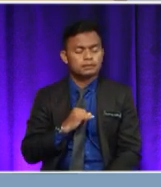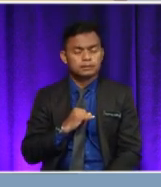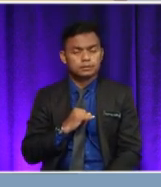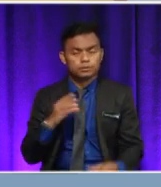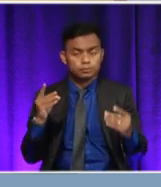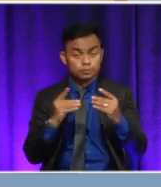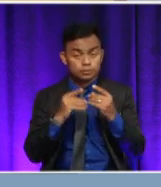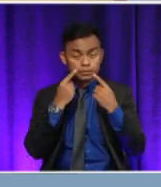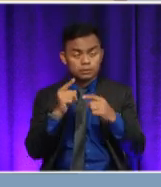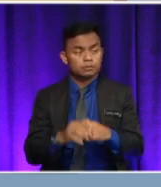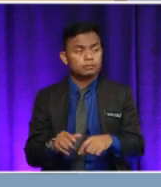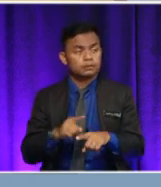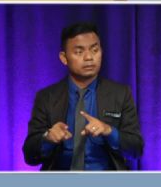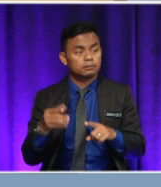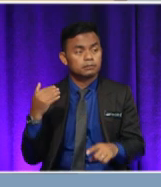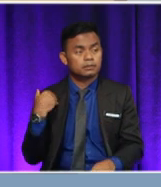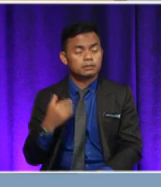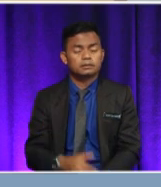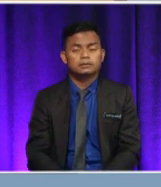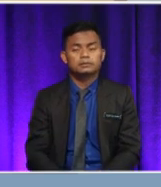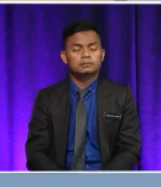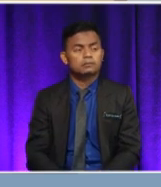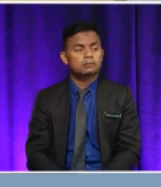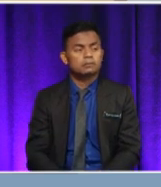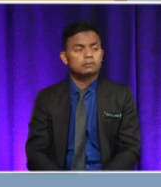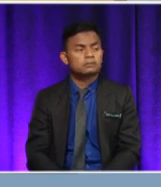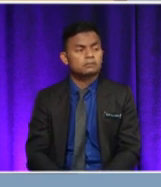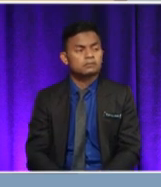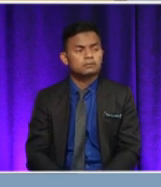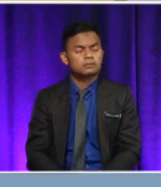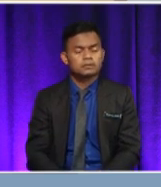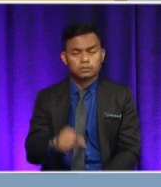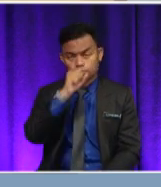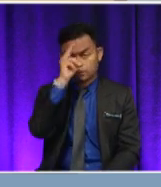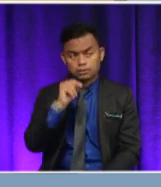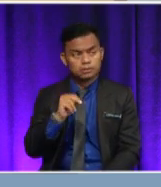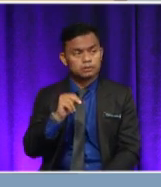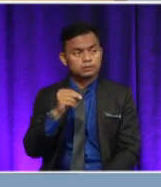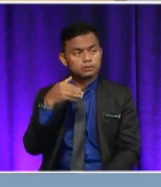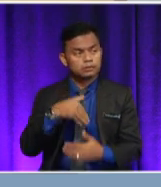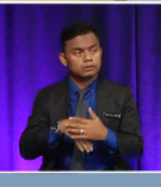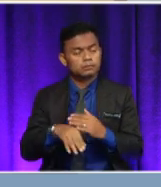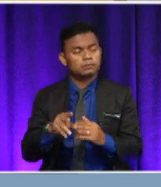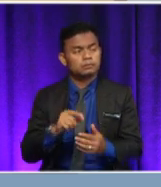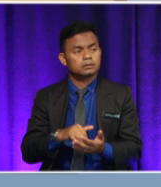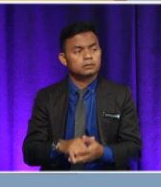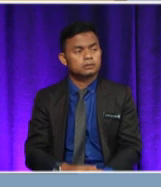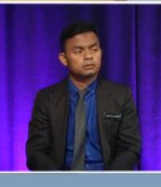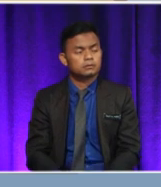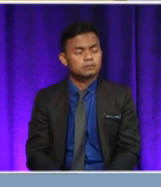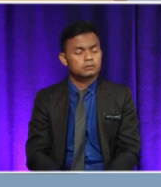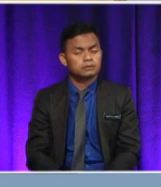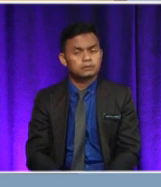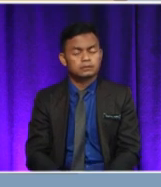have a words that have the same words in the question. Mm-hmm. So in the third paragraph,